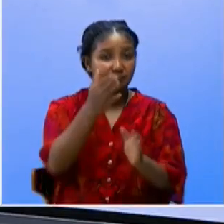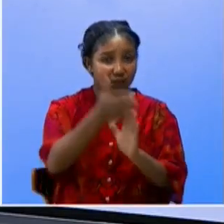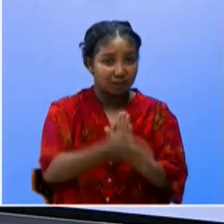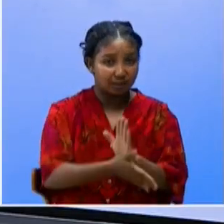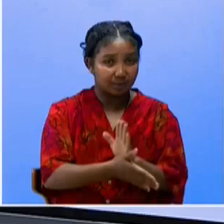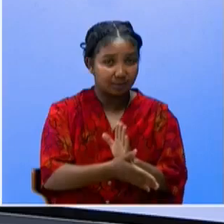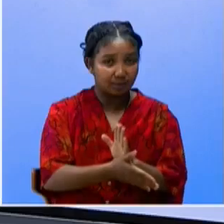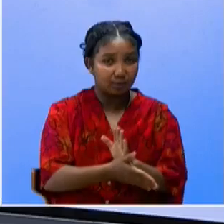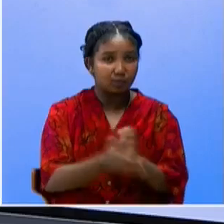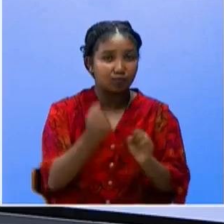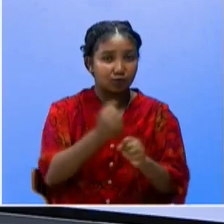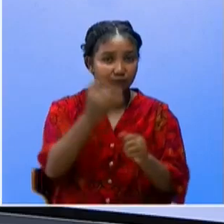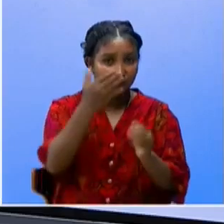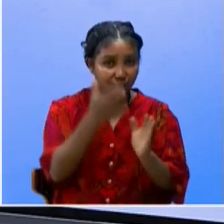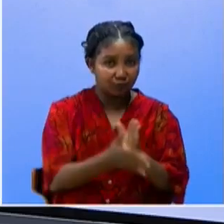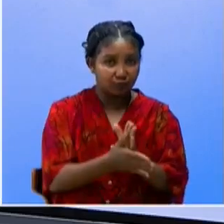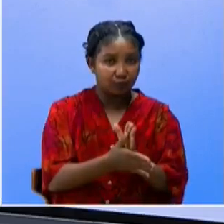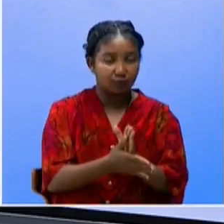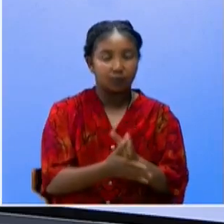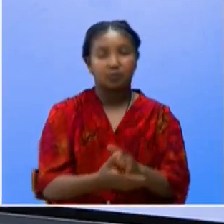action